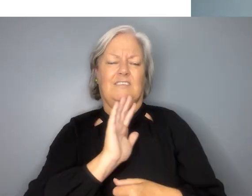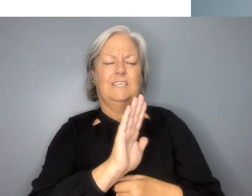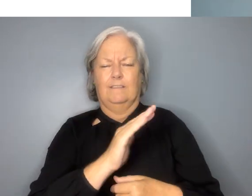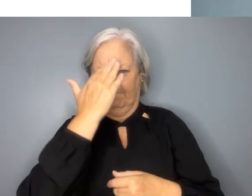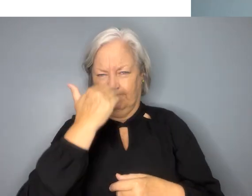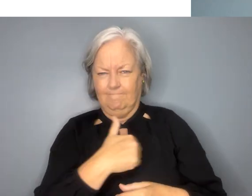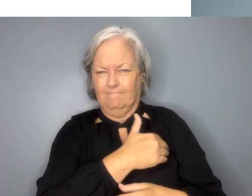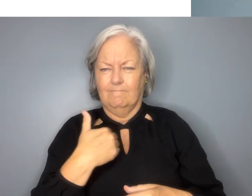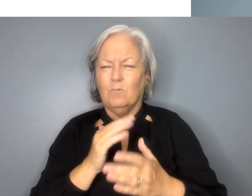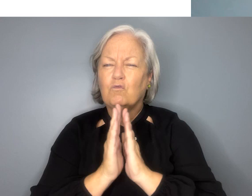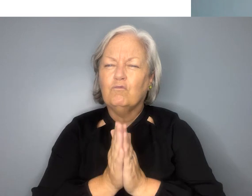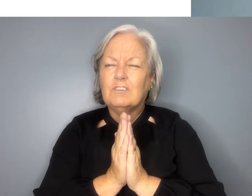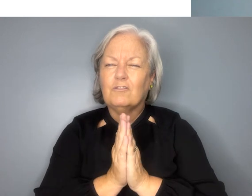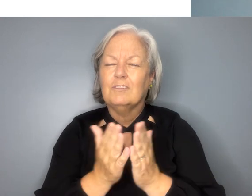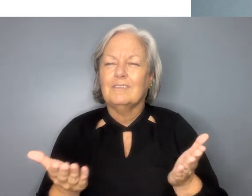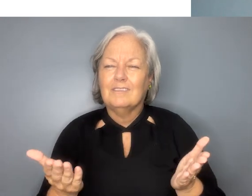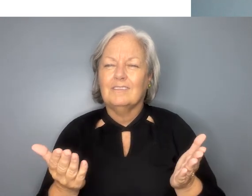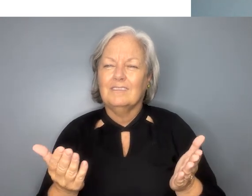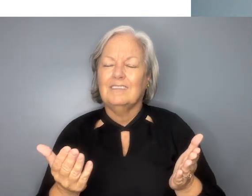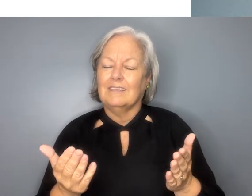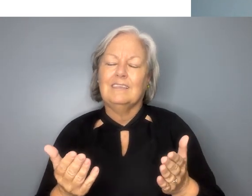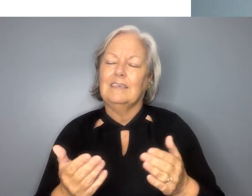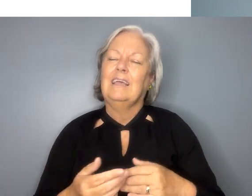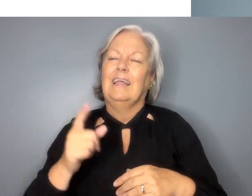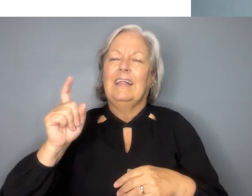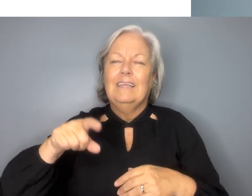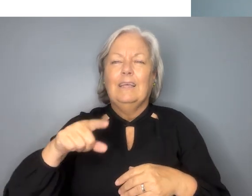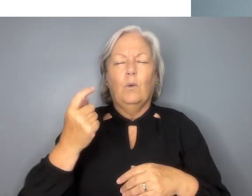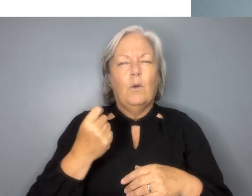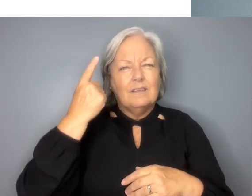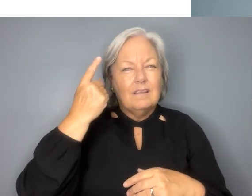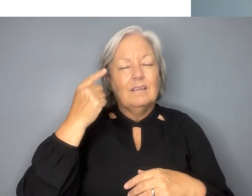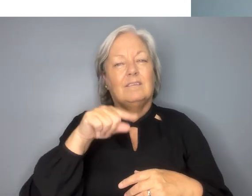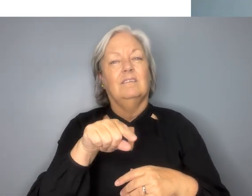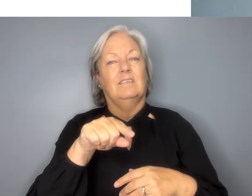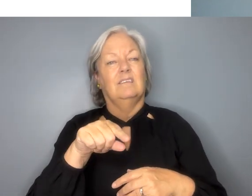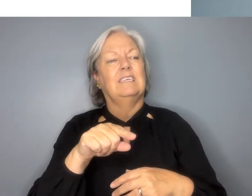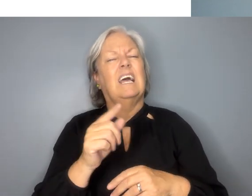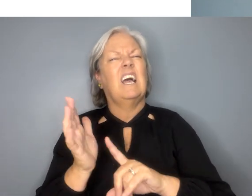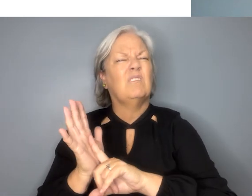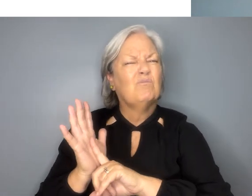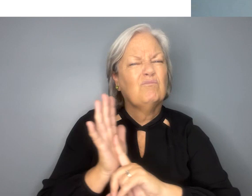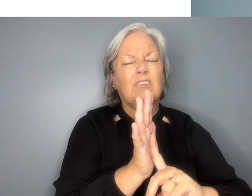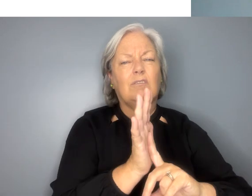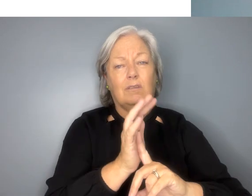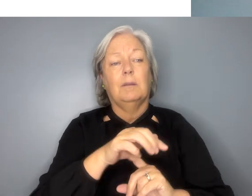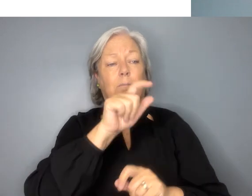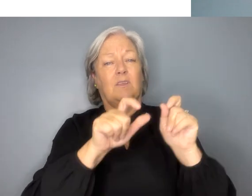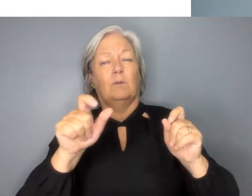in religion. And so I think there needs to be an understanding of the pressure that